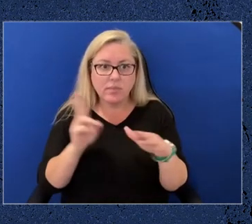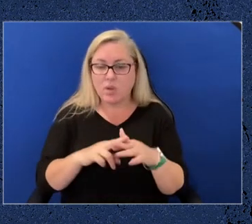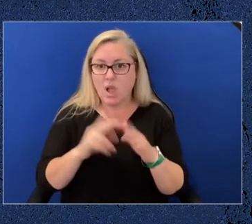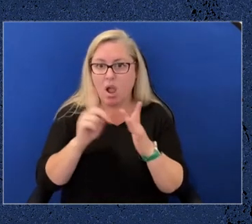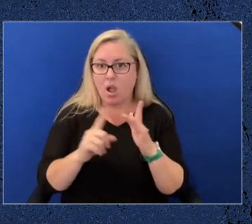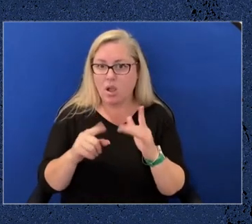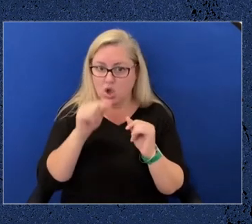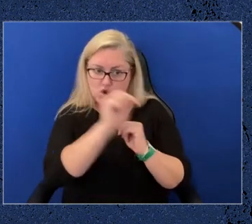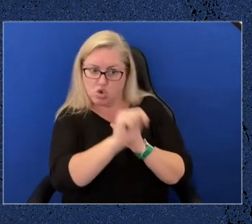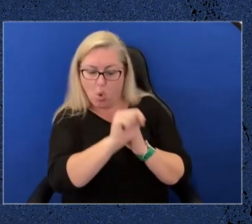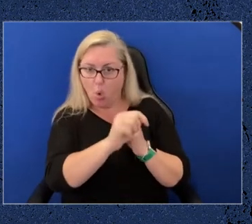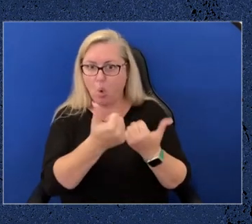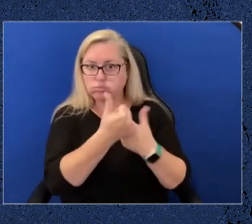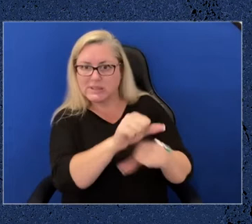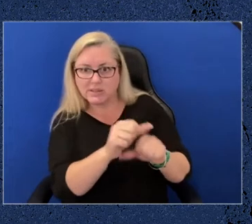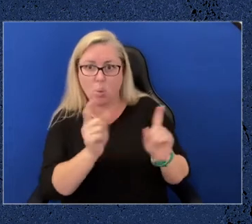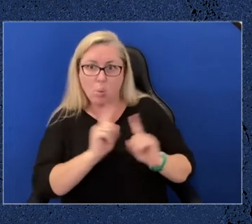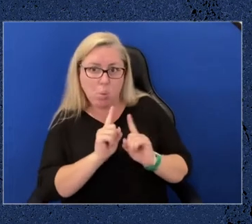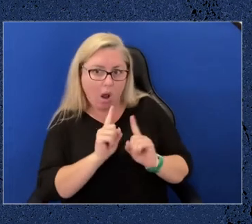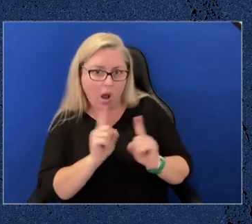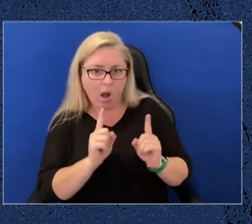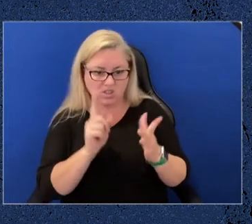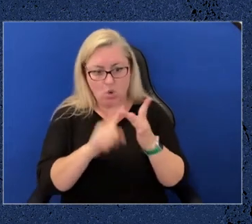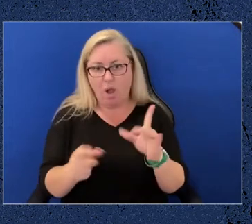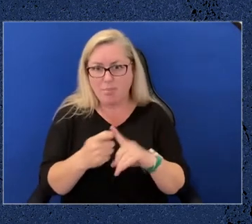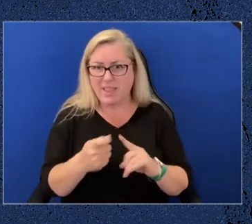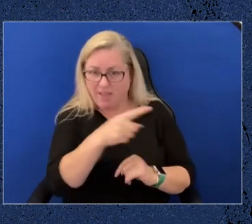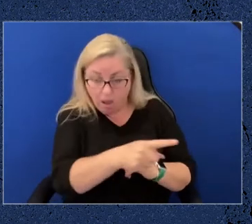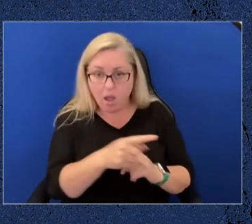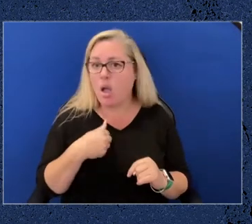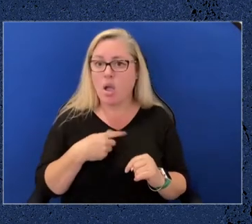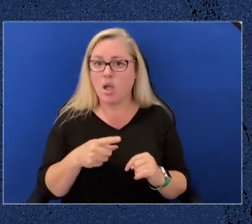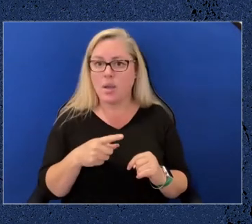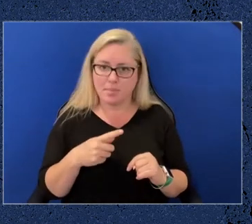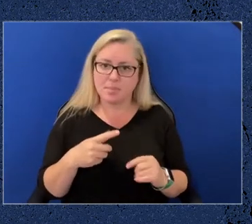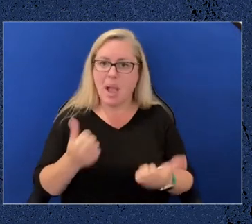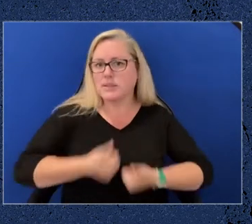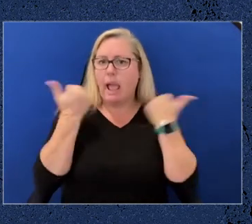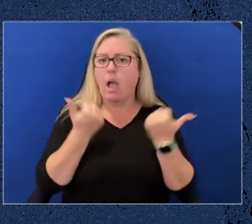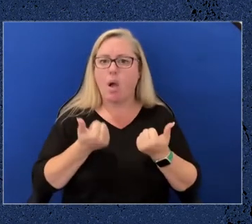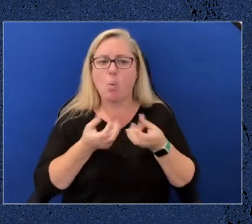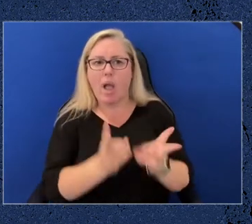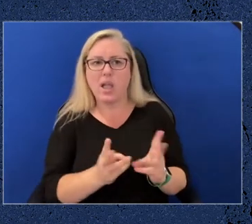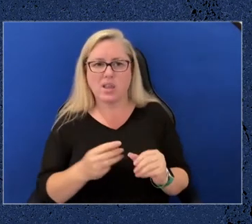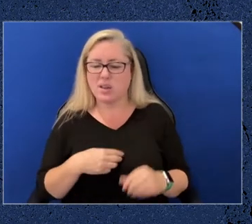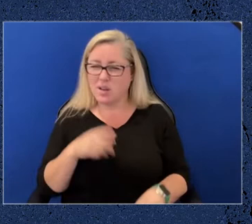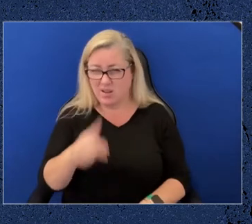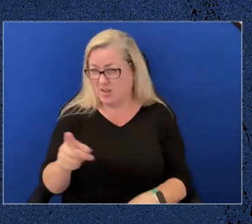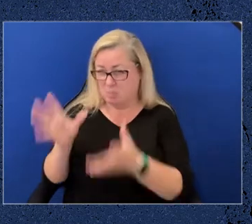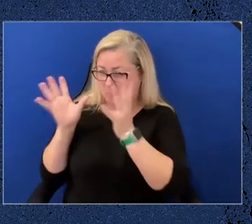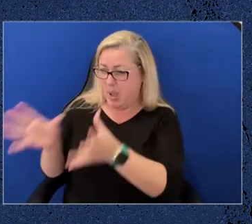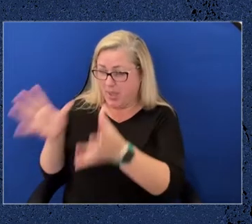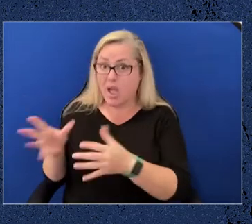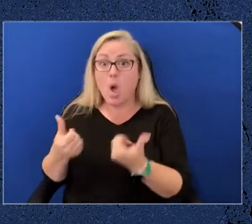our way. Like, the whole thing is just totally warped. Deeply like, it's totally screwed, warped. You know? Like, we're using non-Indigenous terms to